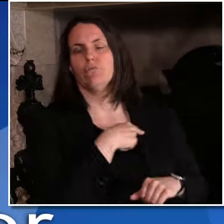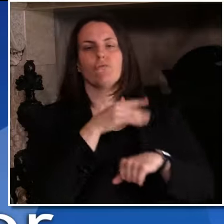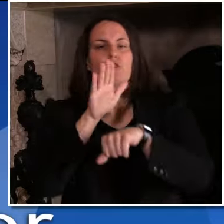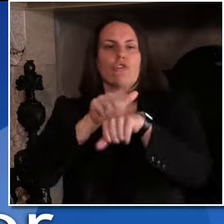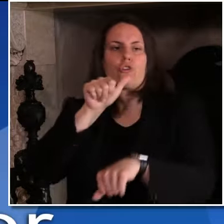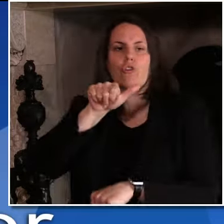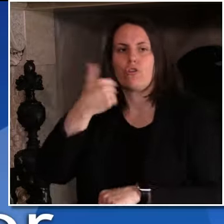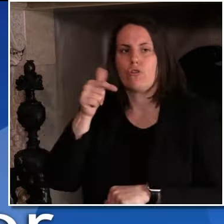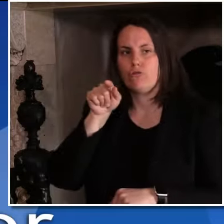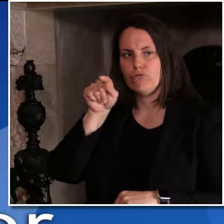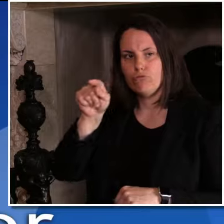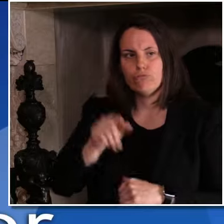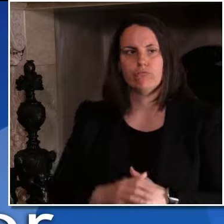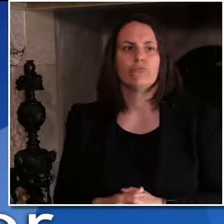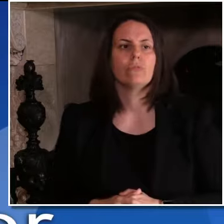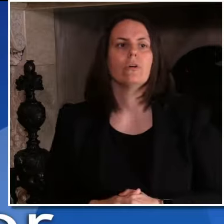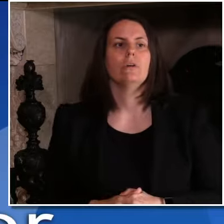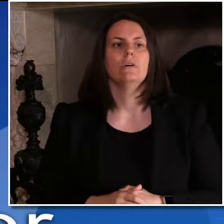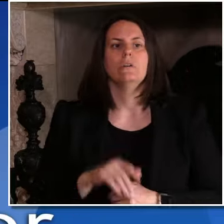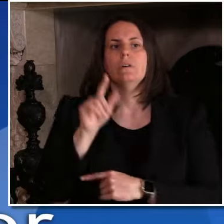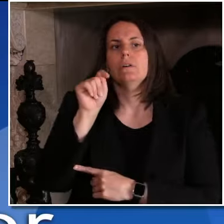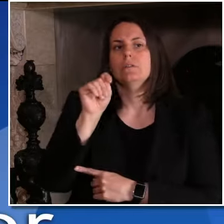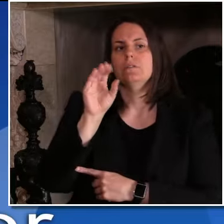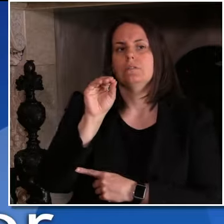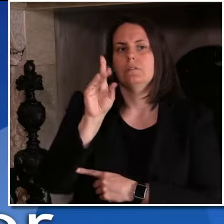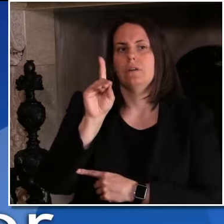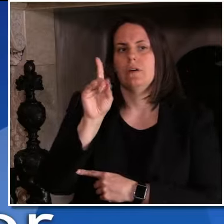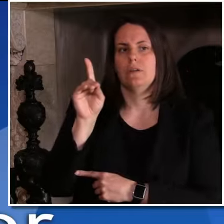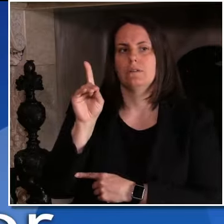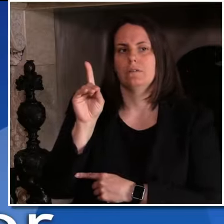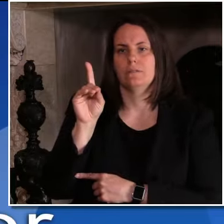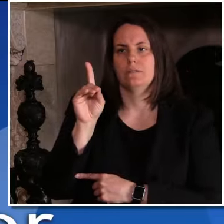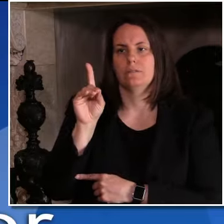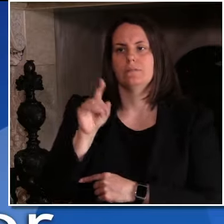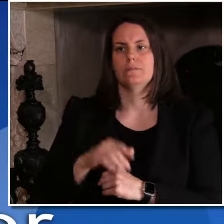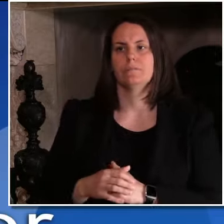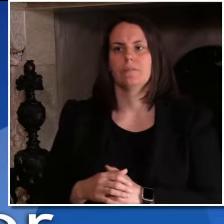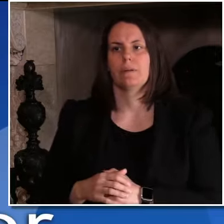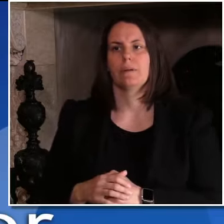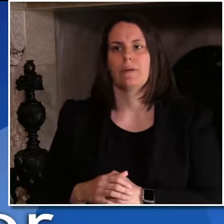Todd Richmond? Hi, can you hear me? Yes, we Can can. you hear me? Yes.